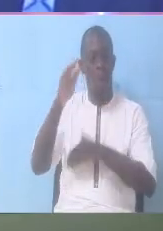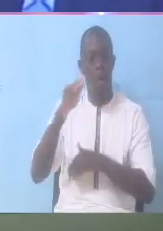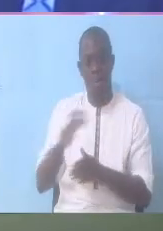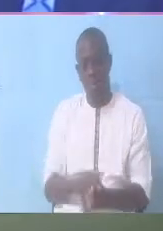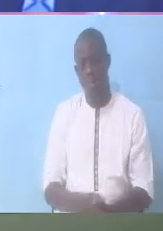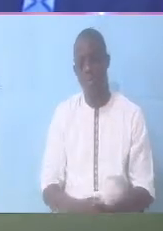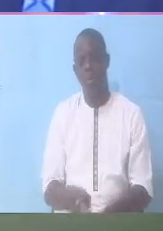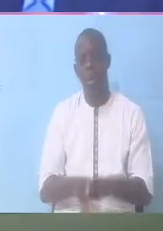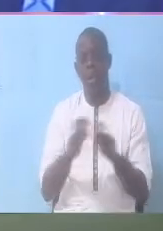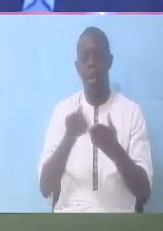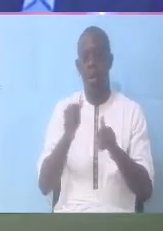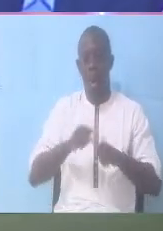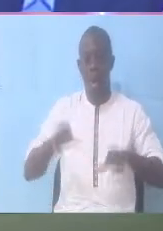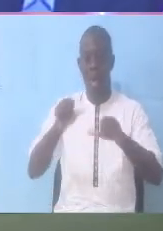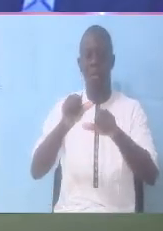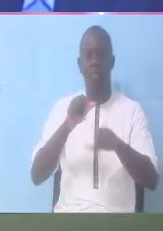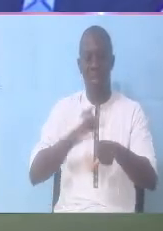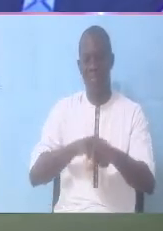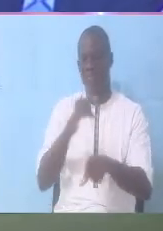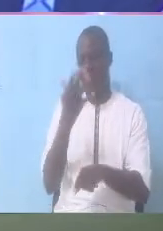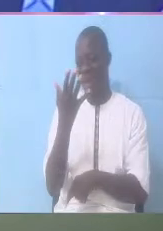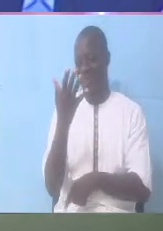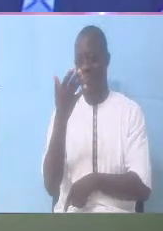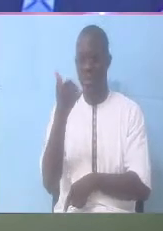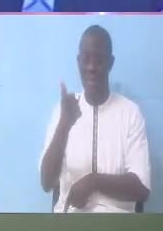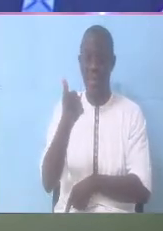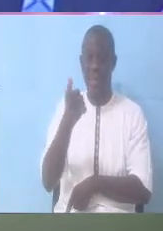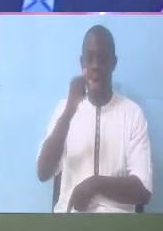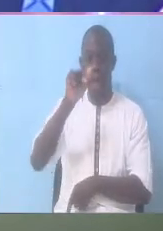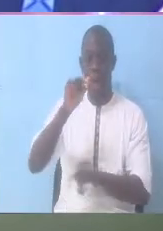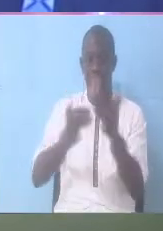around 5-6 a.m. this morning,